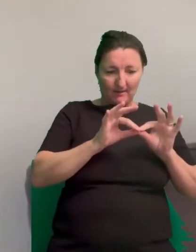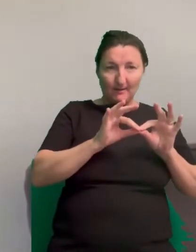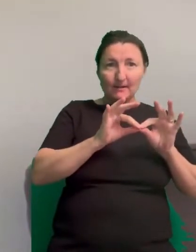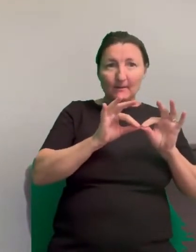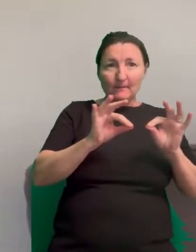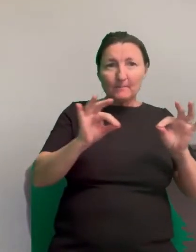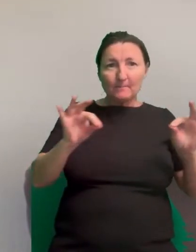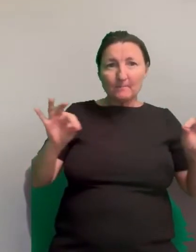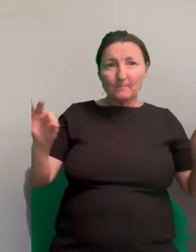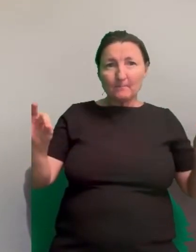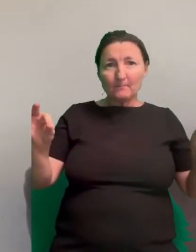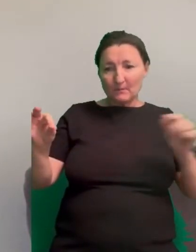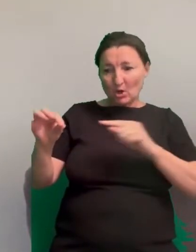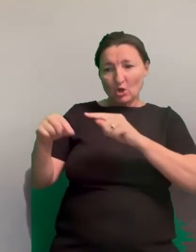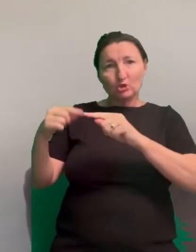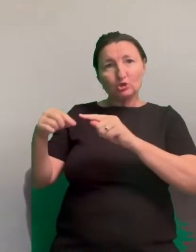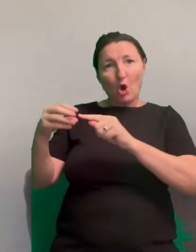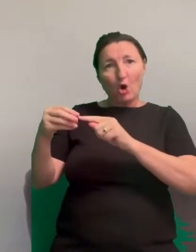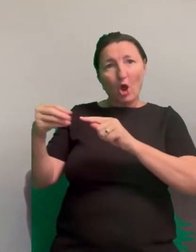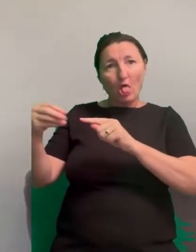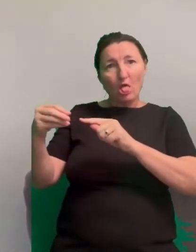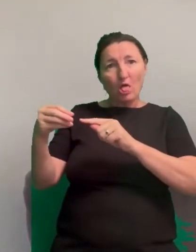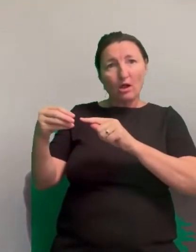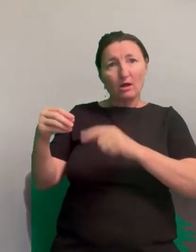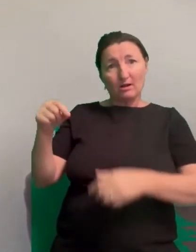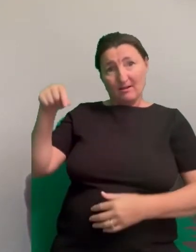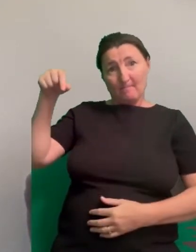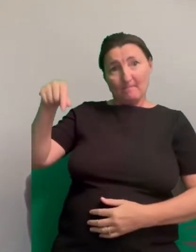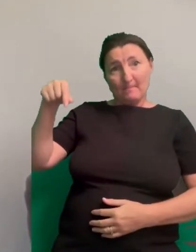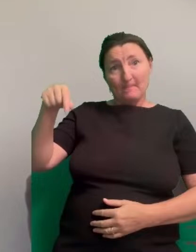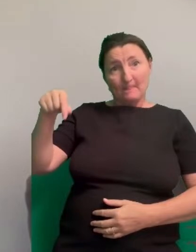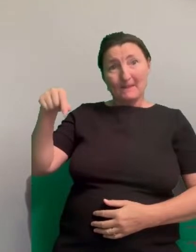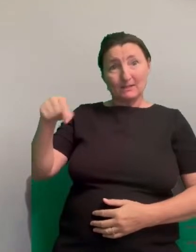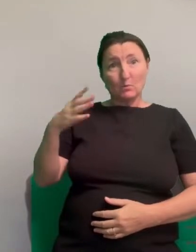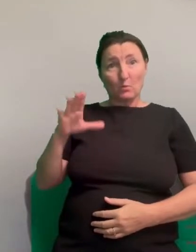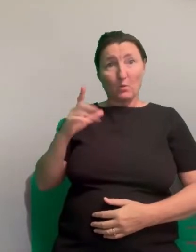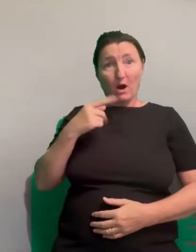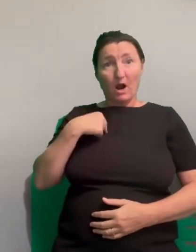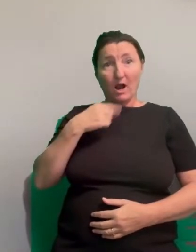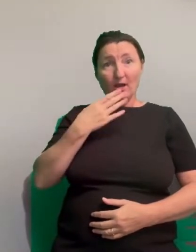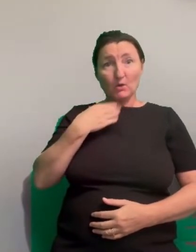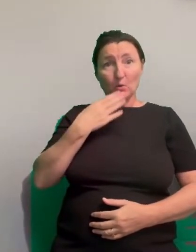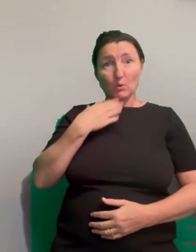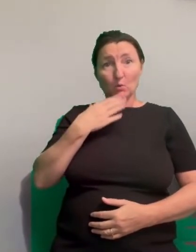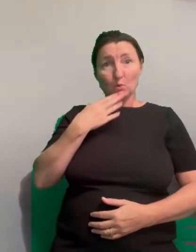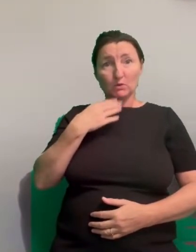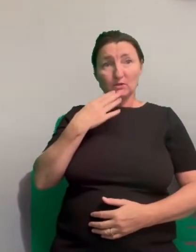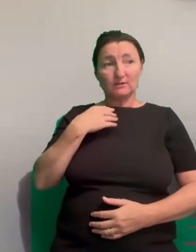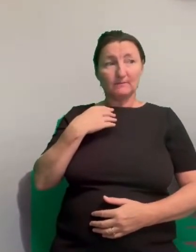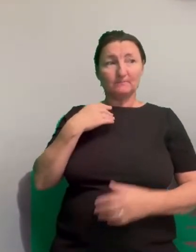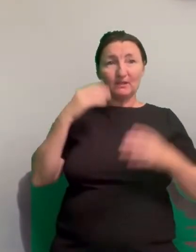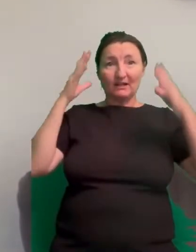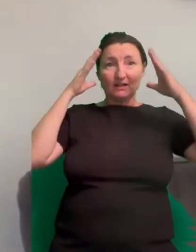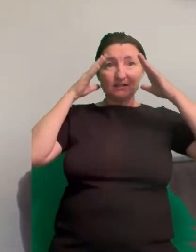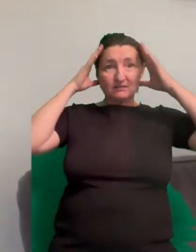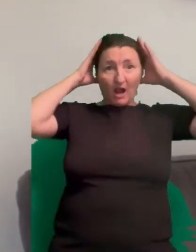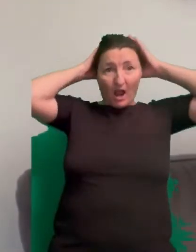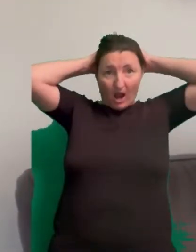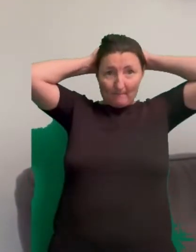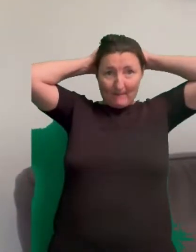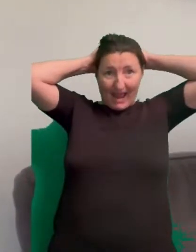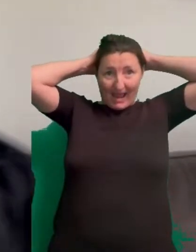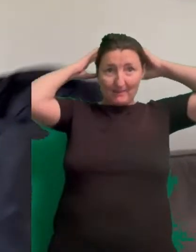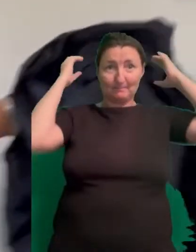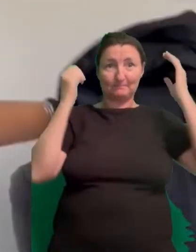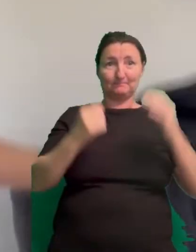toggle inside it, then that toggle can be used to tie